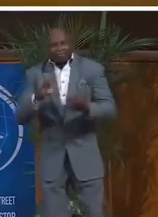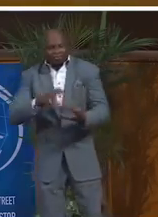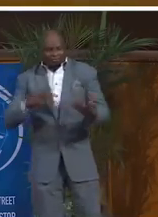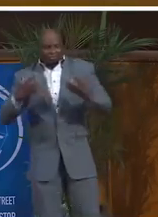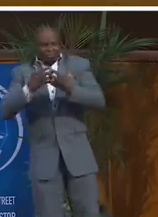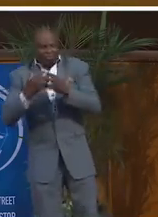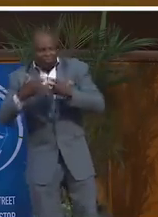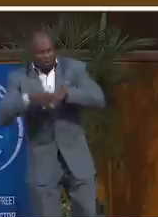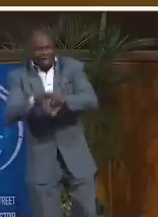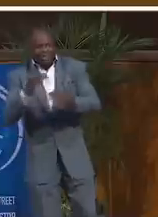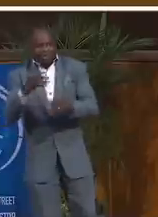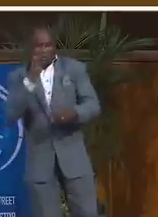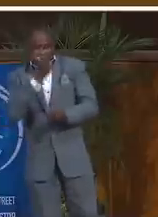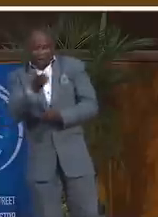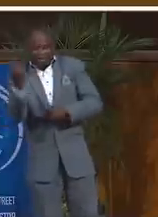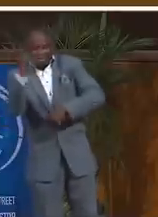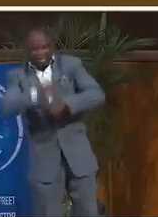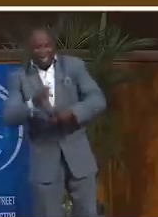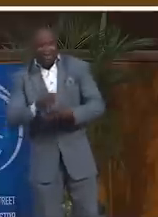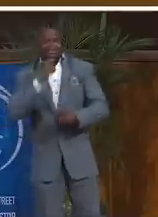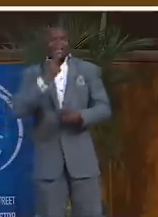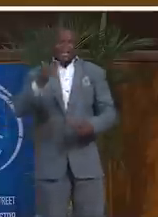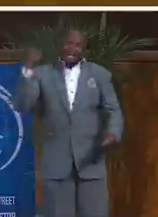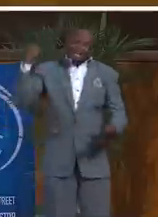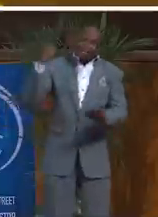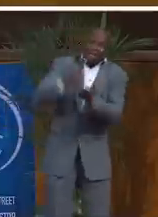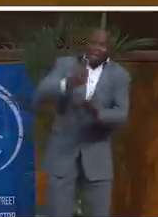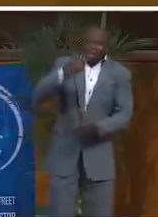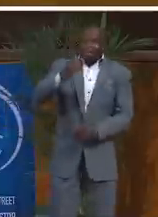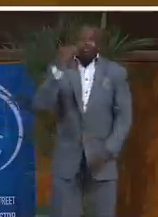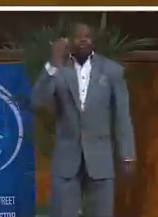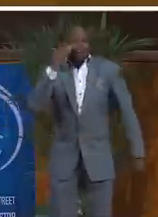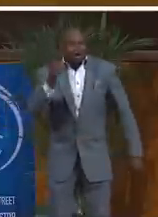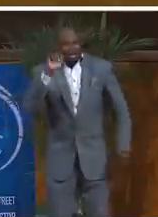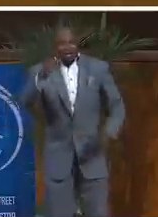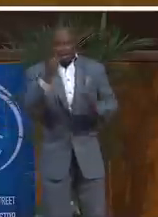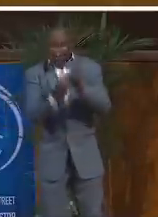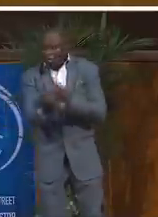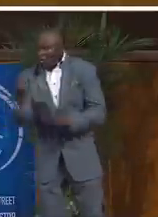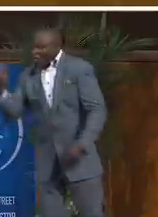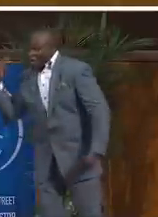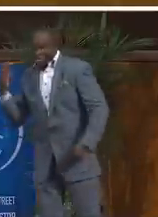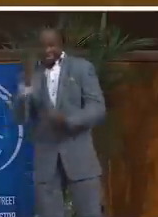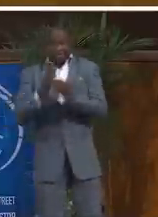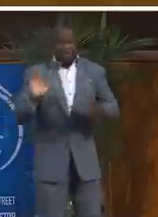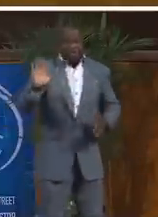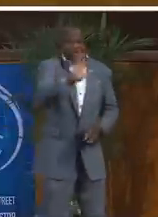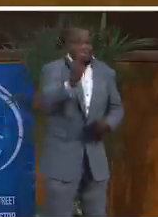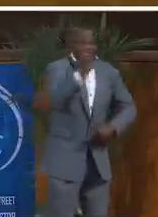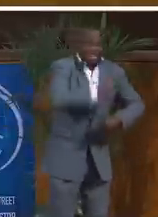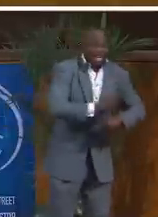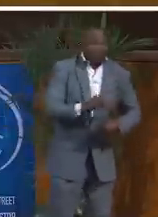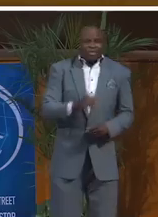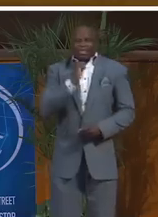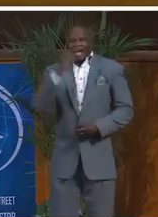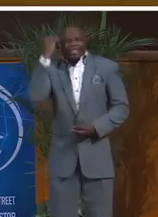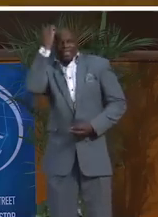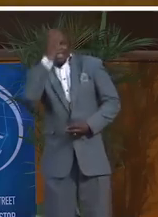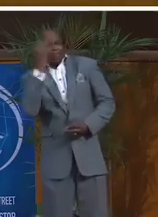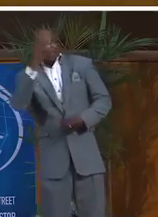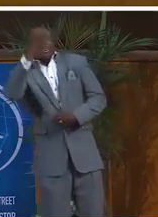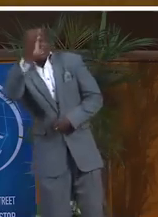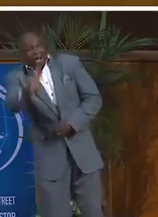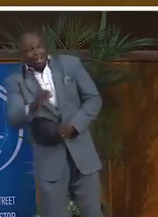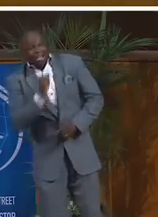somebody watching right now who can give an amen, because you know you can look back at some of your days when you weren't thinking about